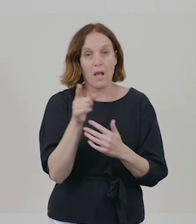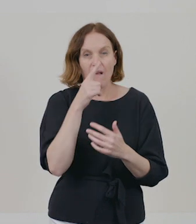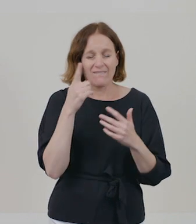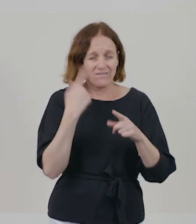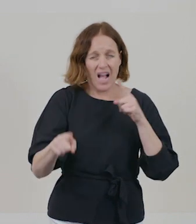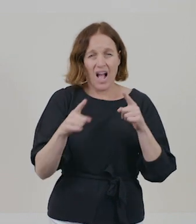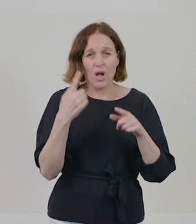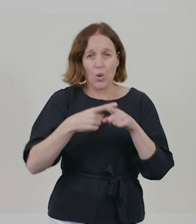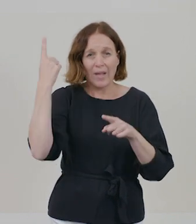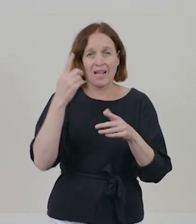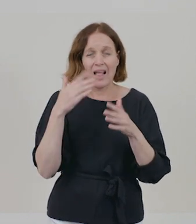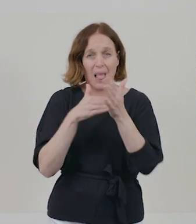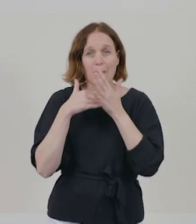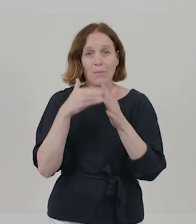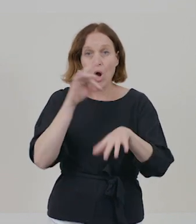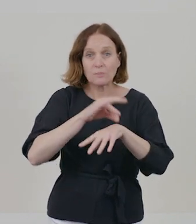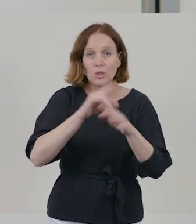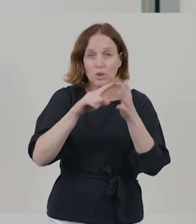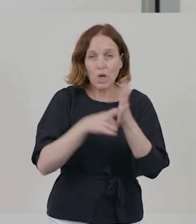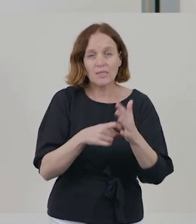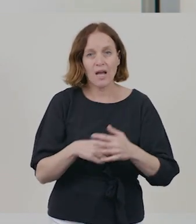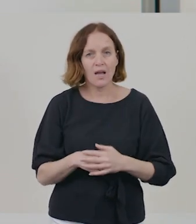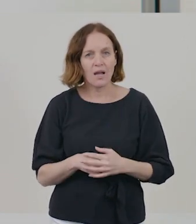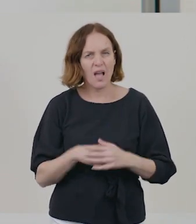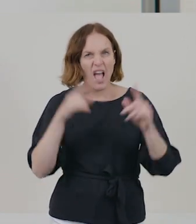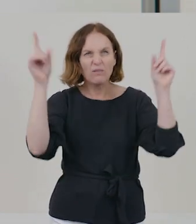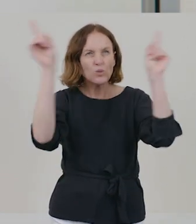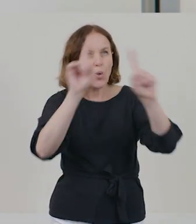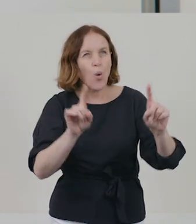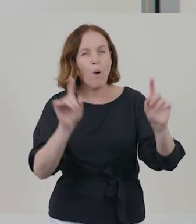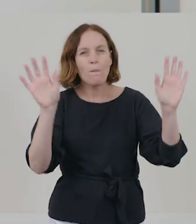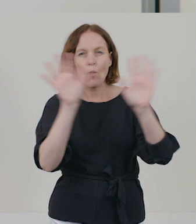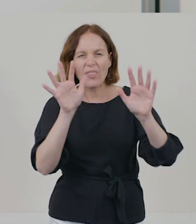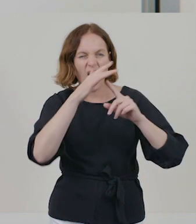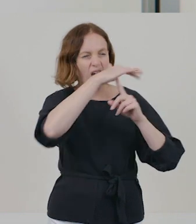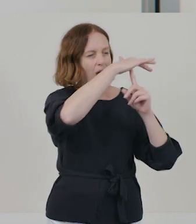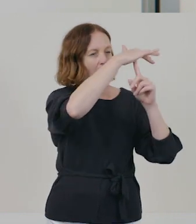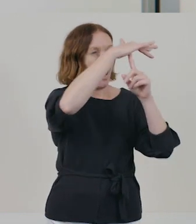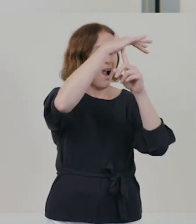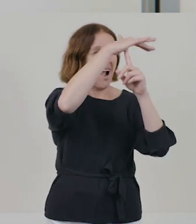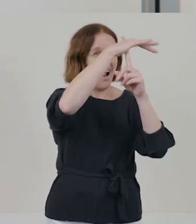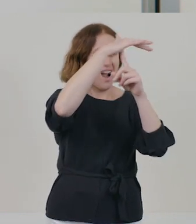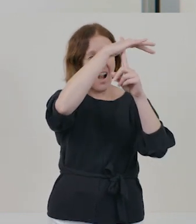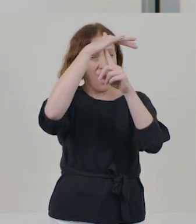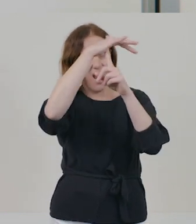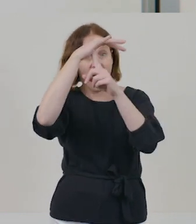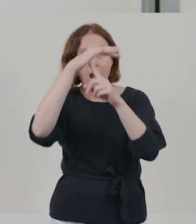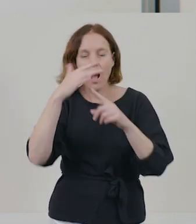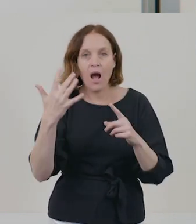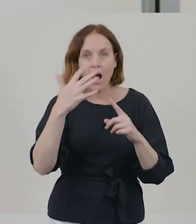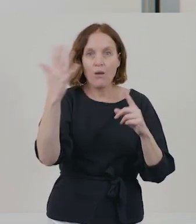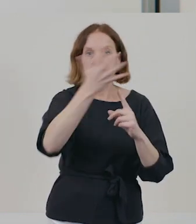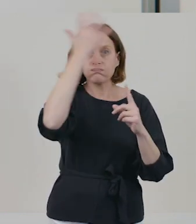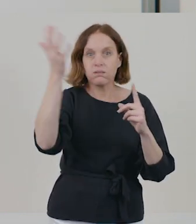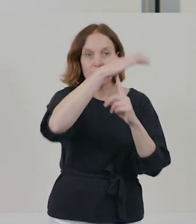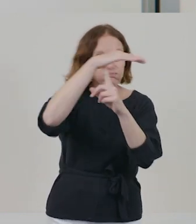receives fast medical attention when they need it. What effect would stormy weather have on a rescue helicopter pilot? If